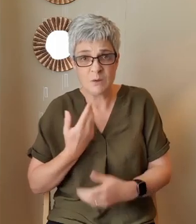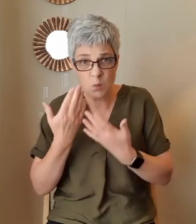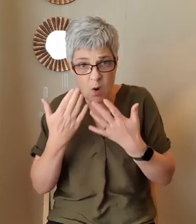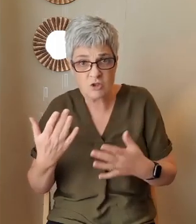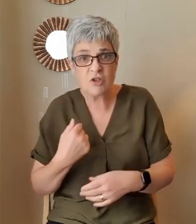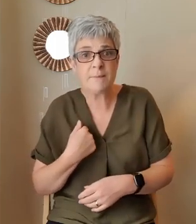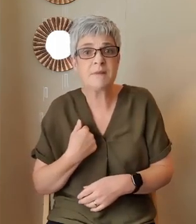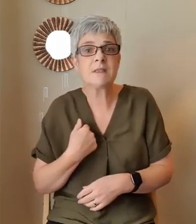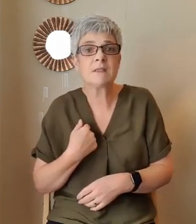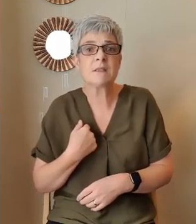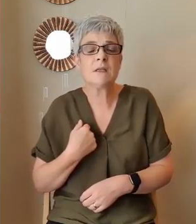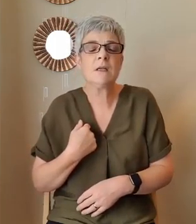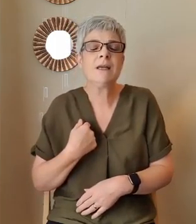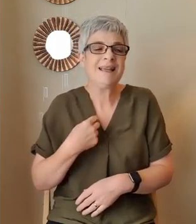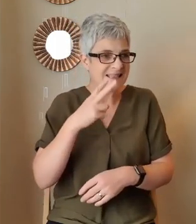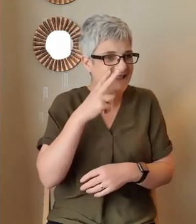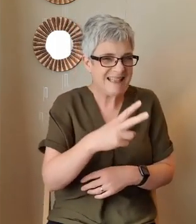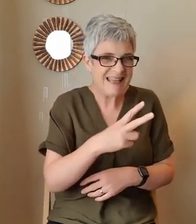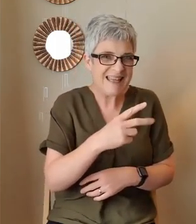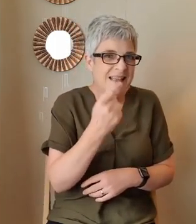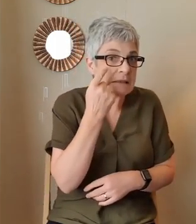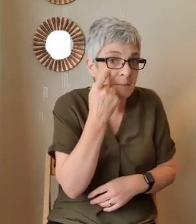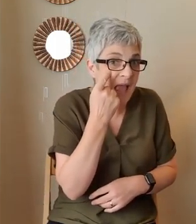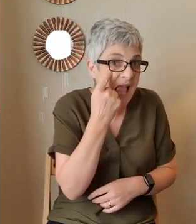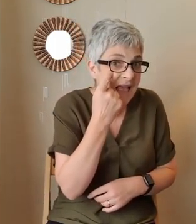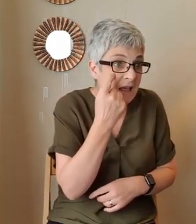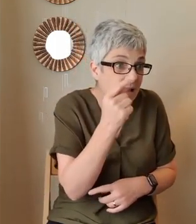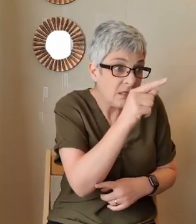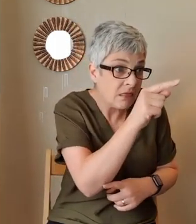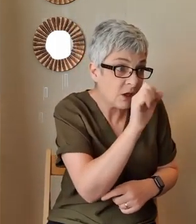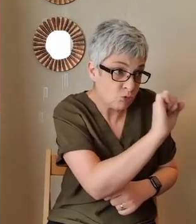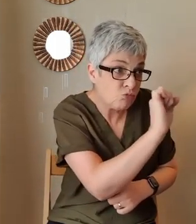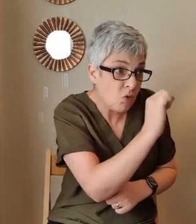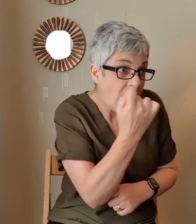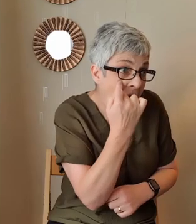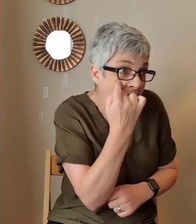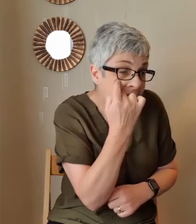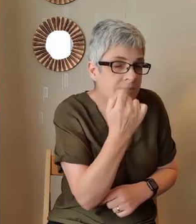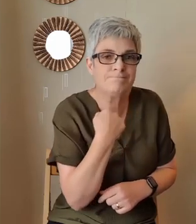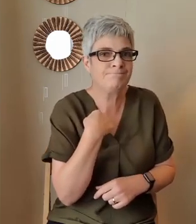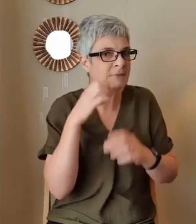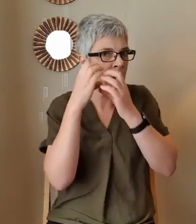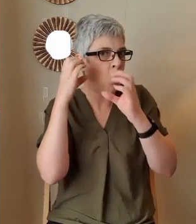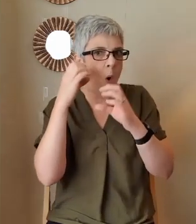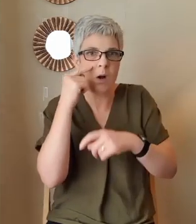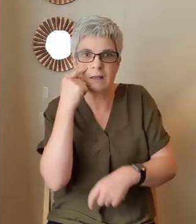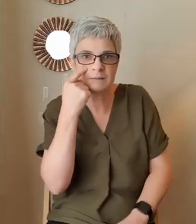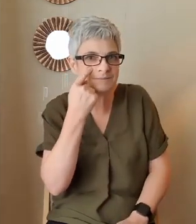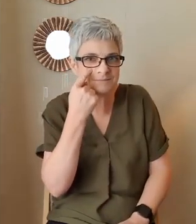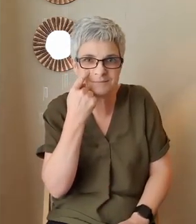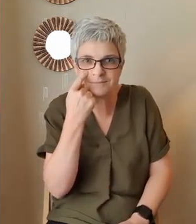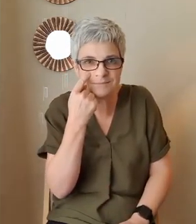Just as he can see the speck in someone else's eye, he doesn't see the log in his own.